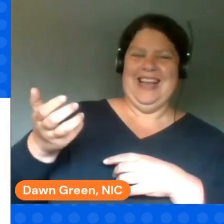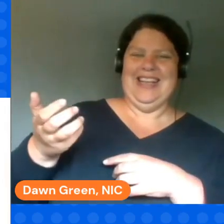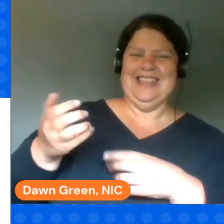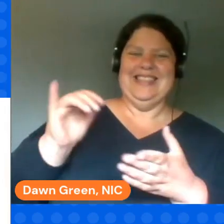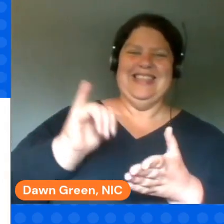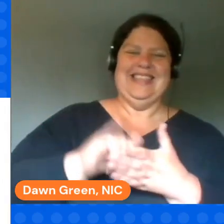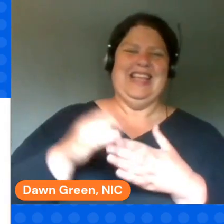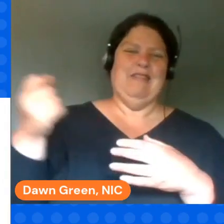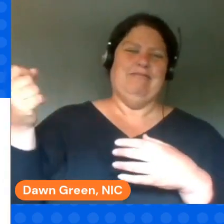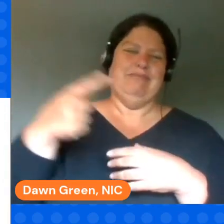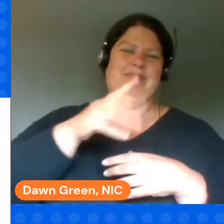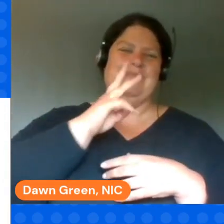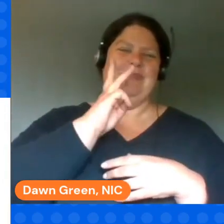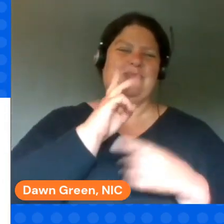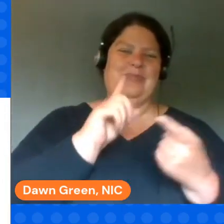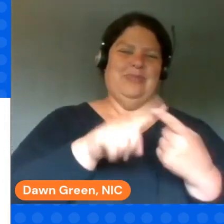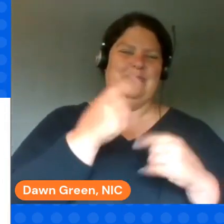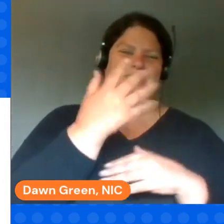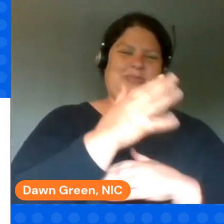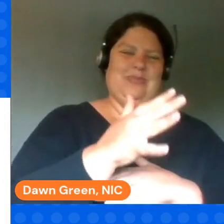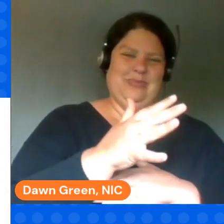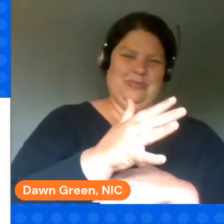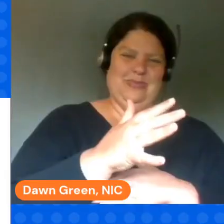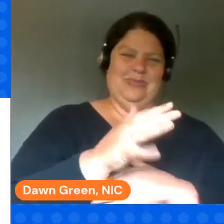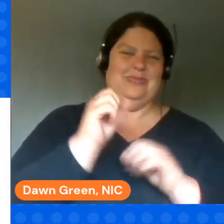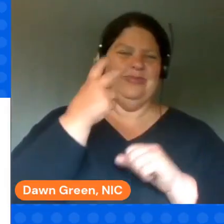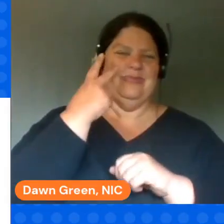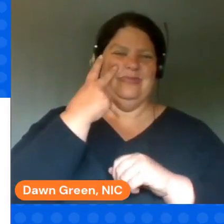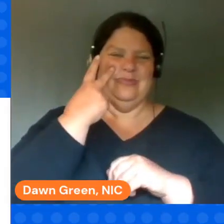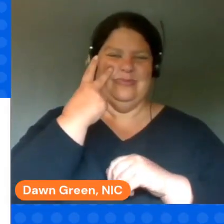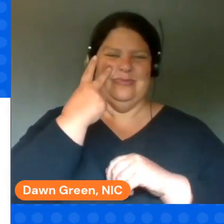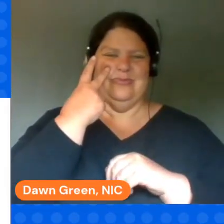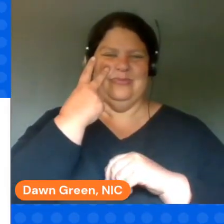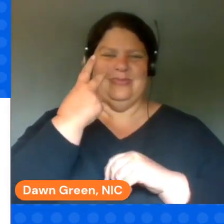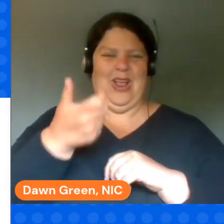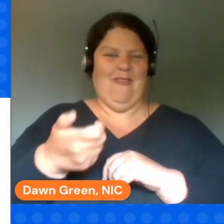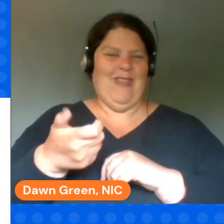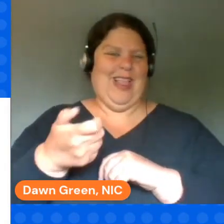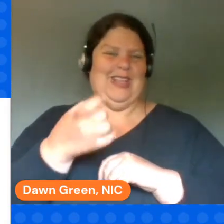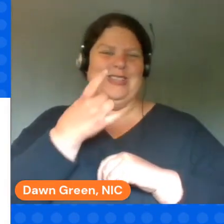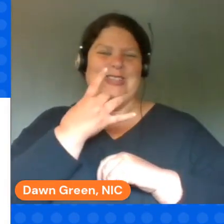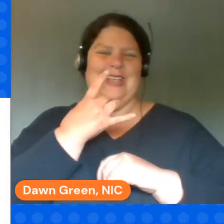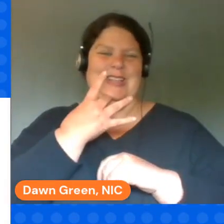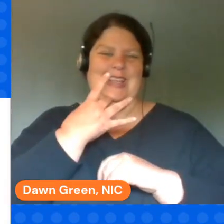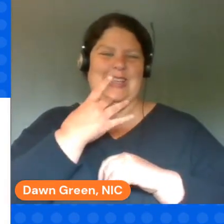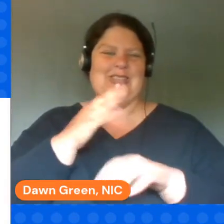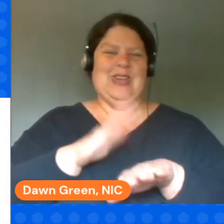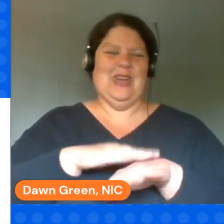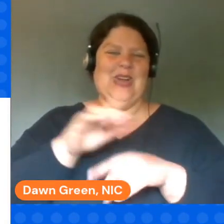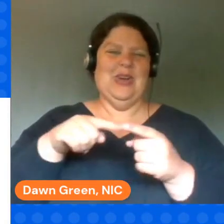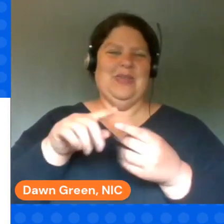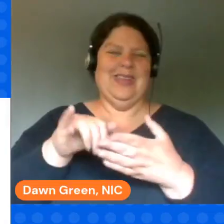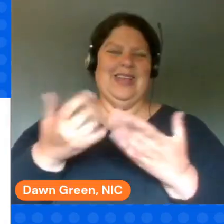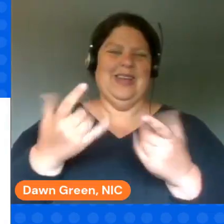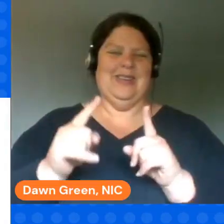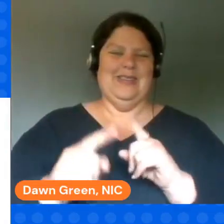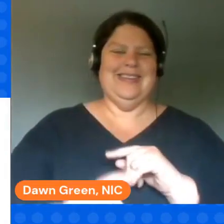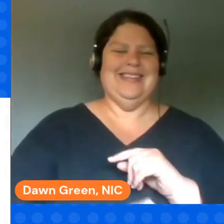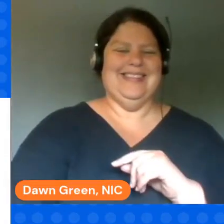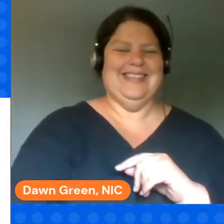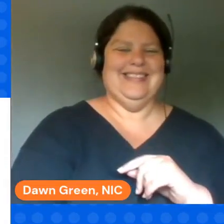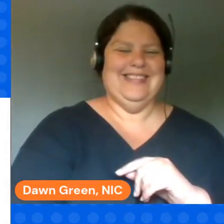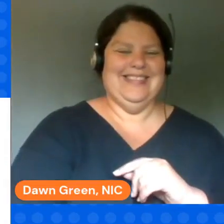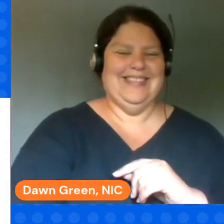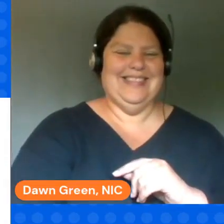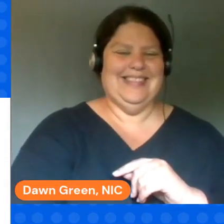to the tree to glow. And you can also see the flashlight on the back of the devices turning on whenever the shake event happens. So it really makes for a